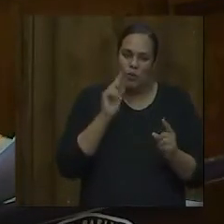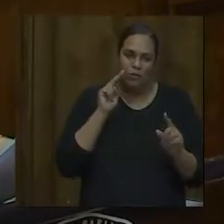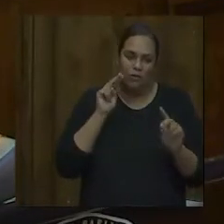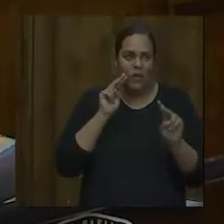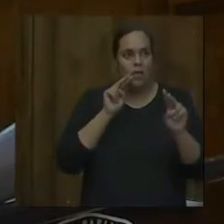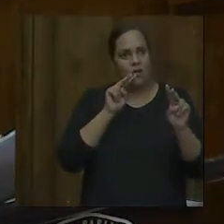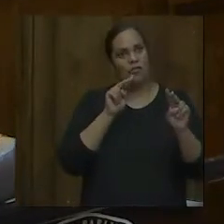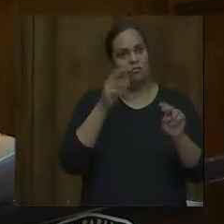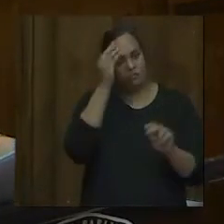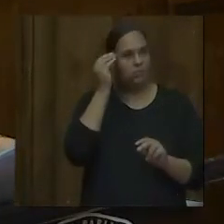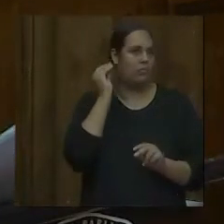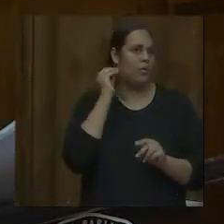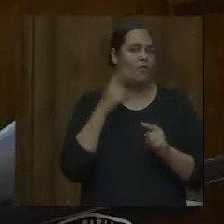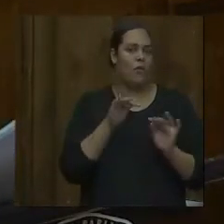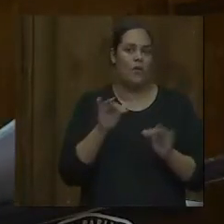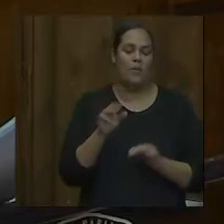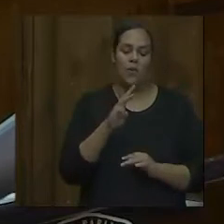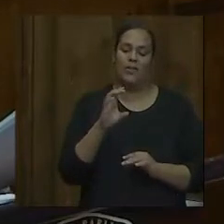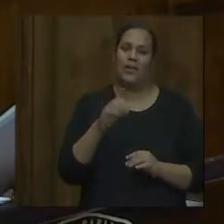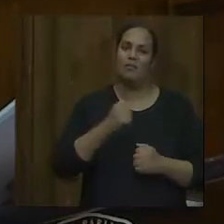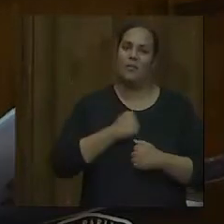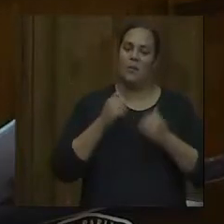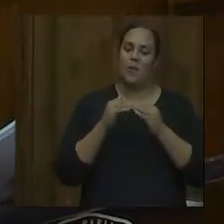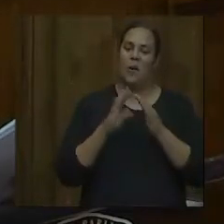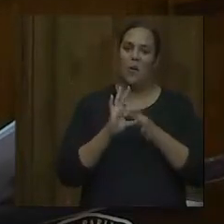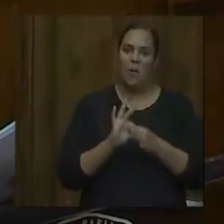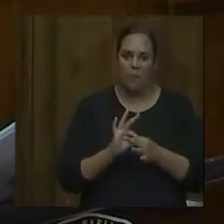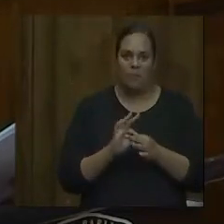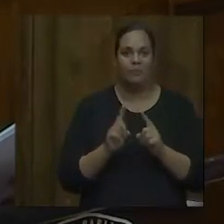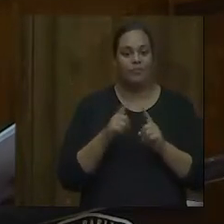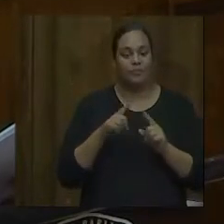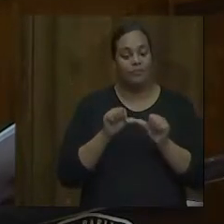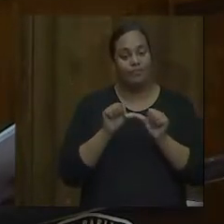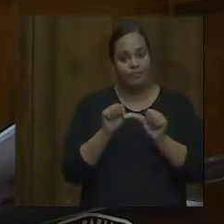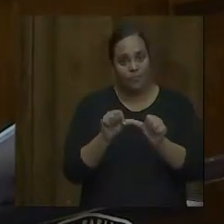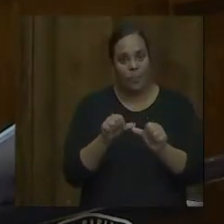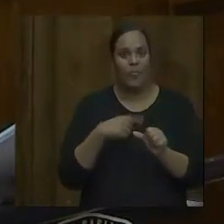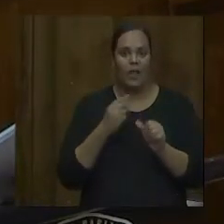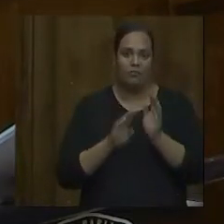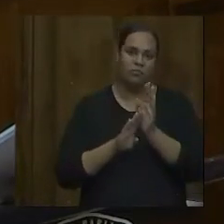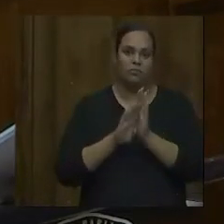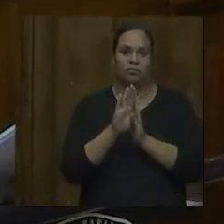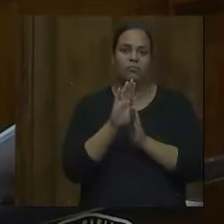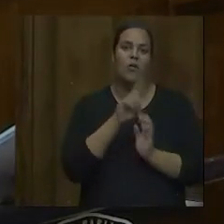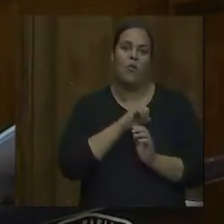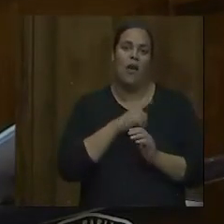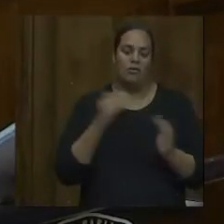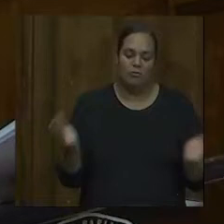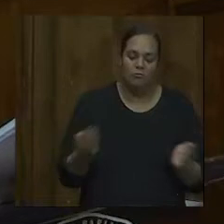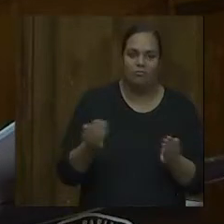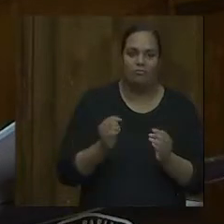vision, mindful of all who call the Western Cape home. In achieving sustainability, we have increased our efforts to